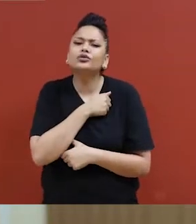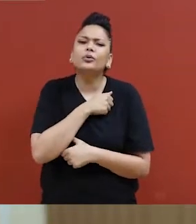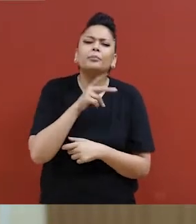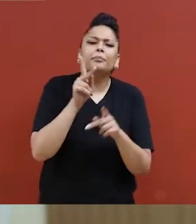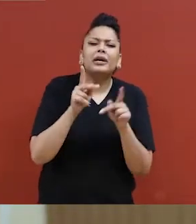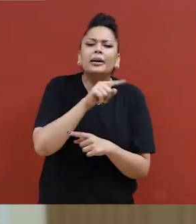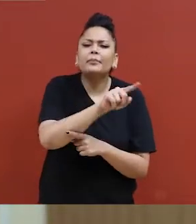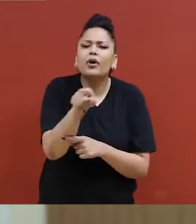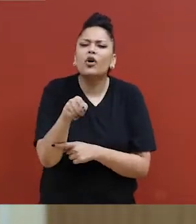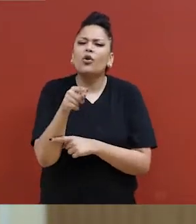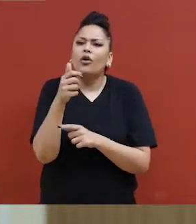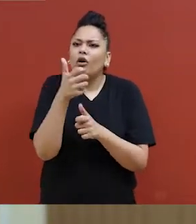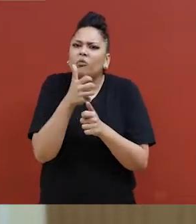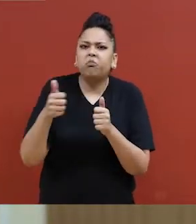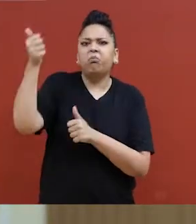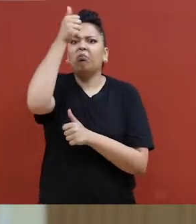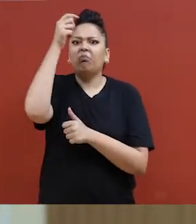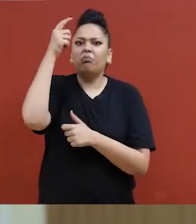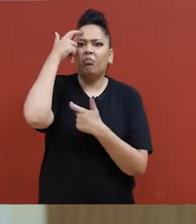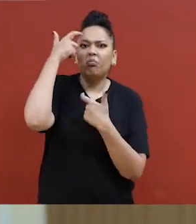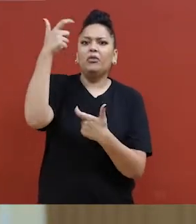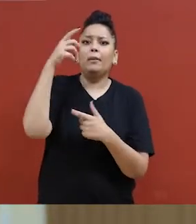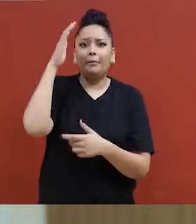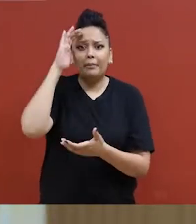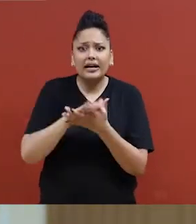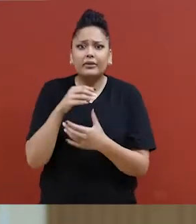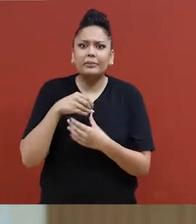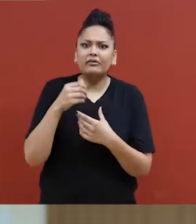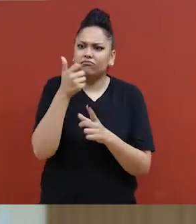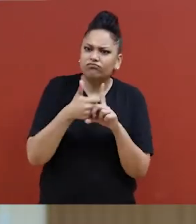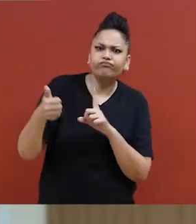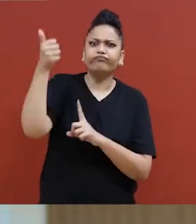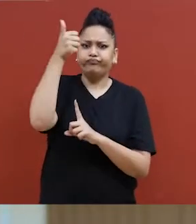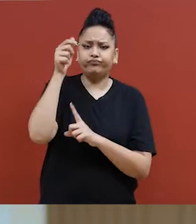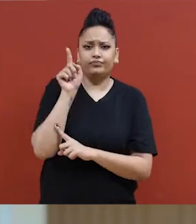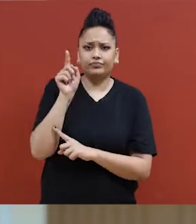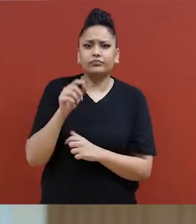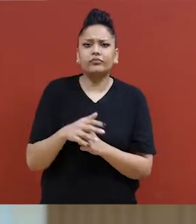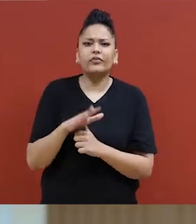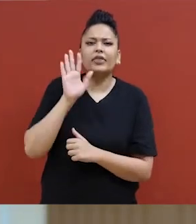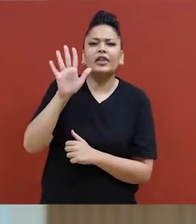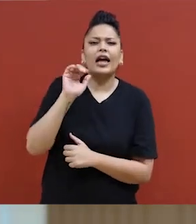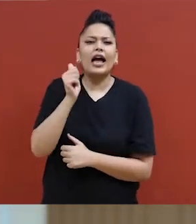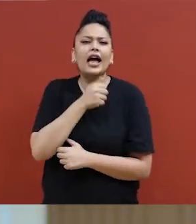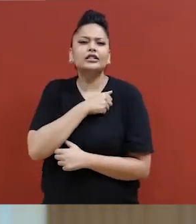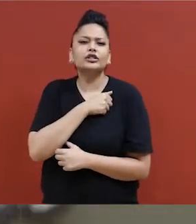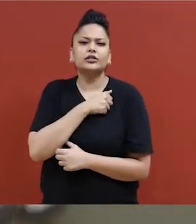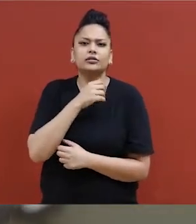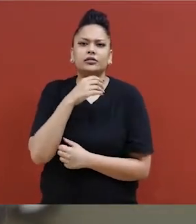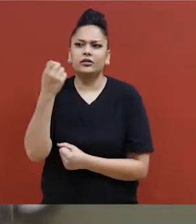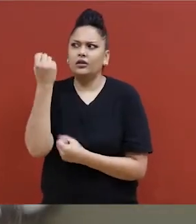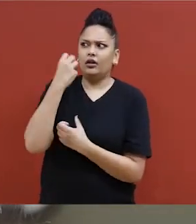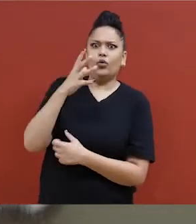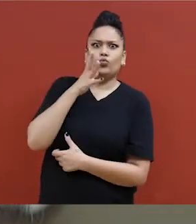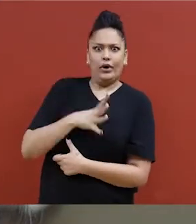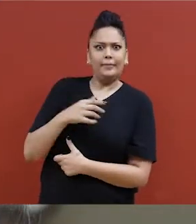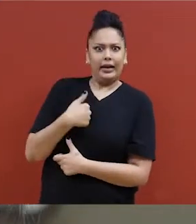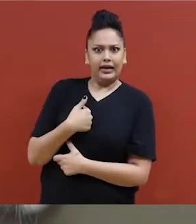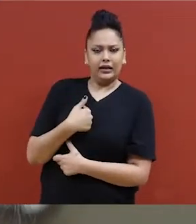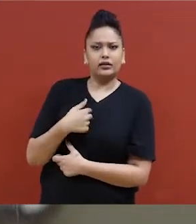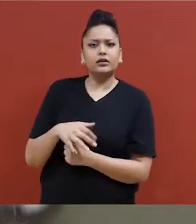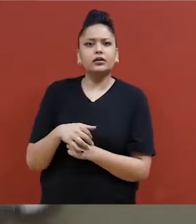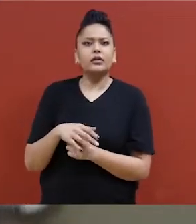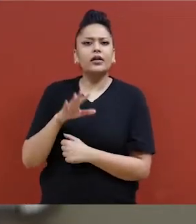and how people in positions of power or perceived power might be looking at all women and